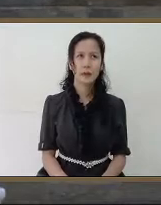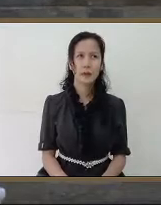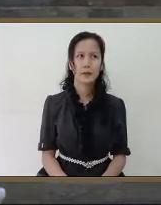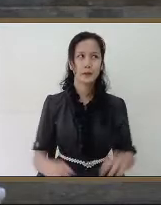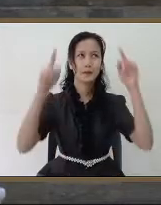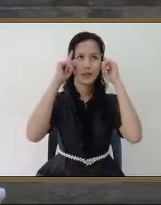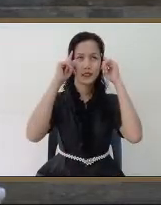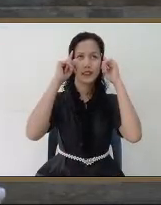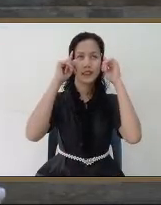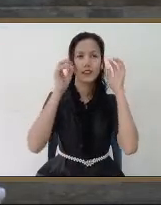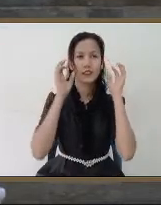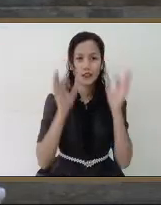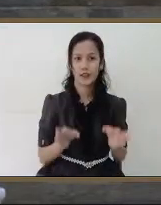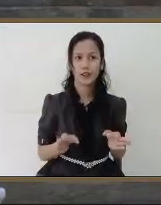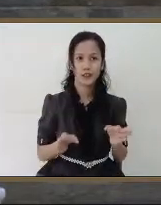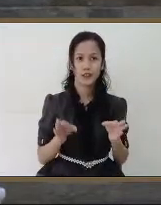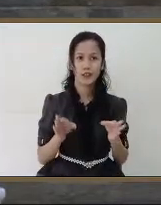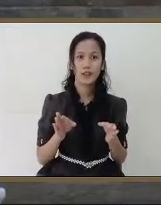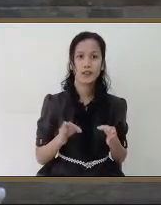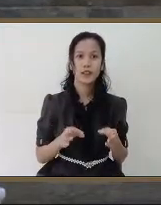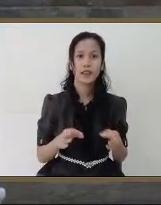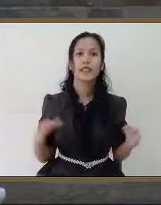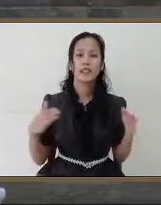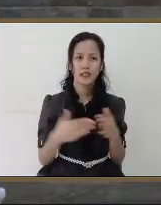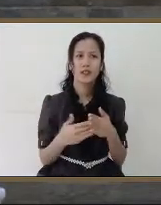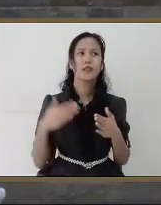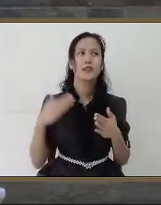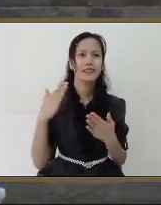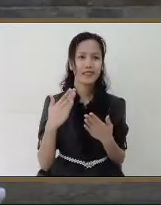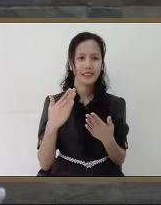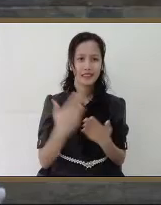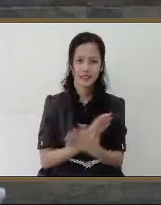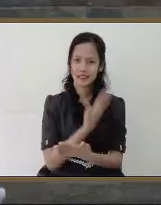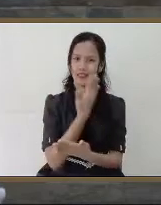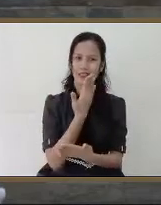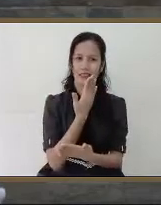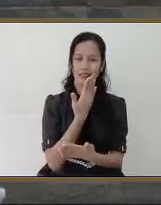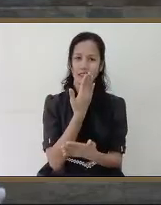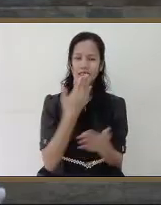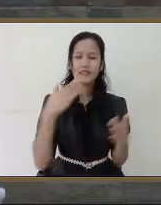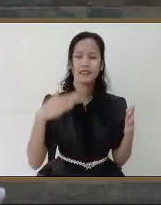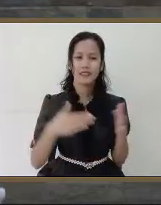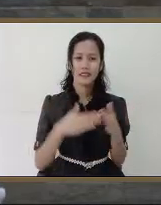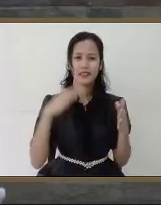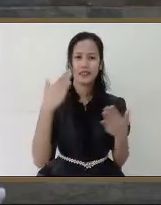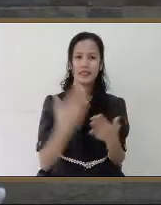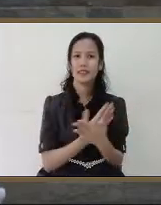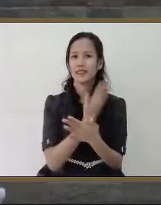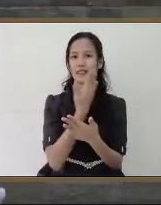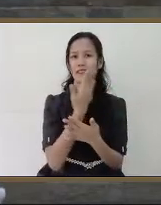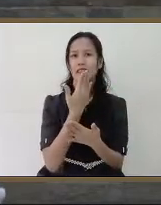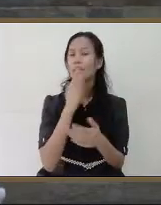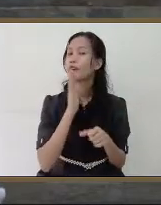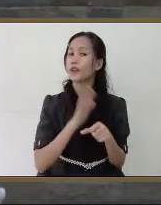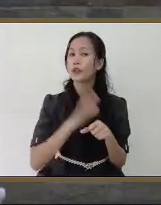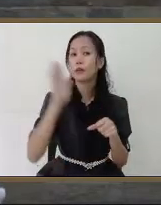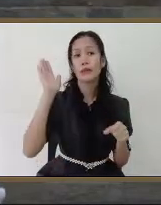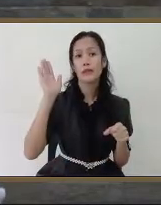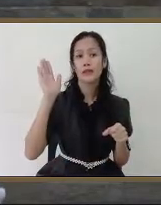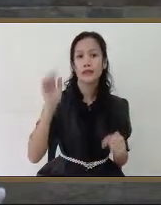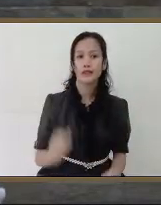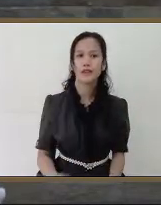Dedication renewed. Diba? Of course, naalala niyo po, if we're always renewing our dedication, we always approach the